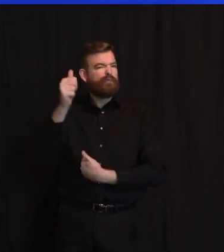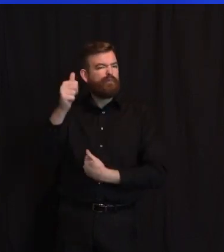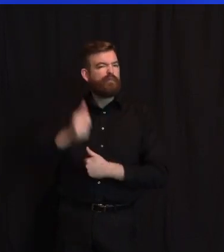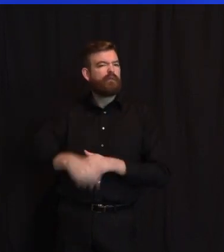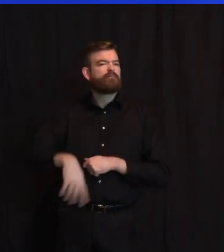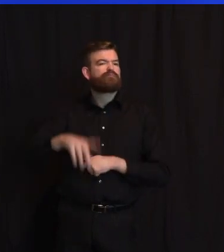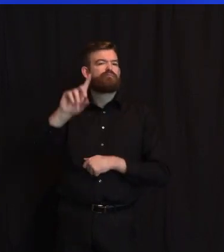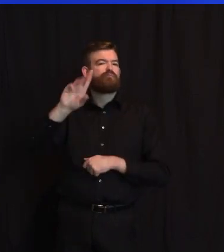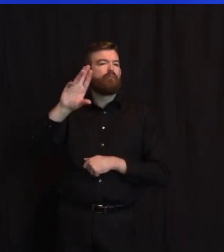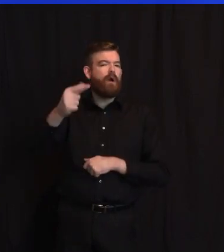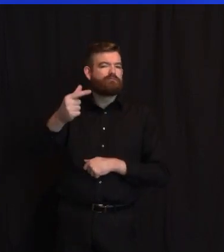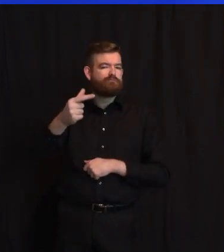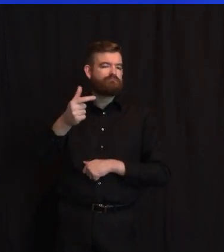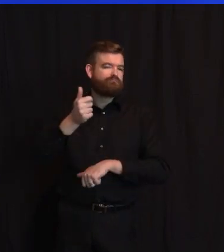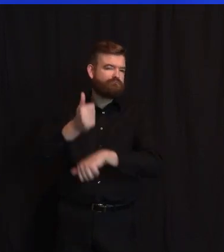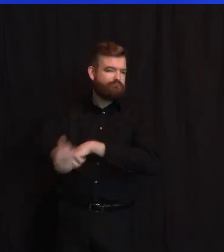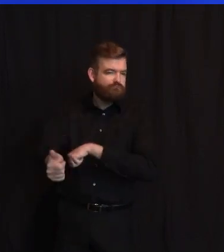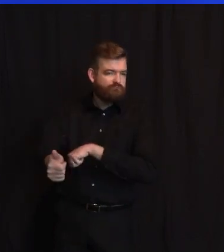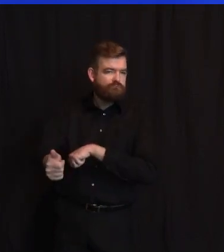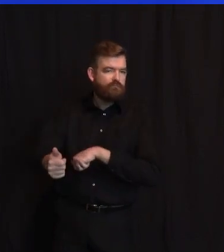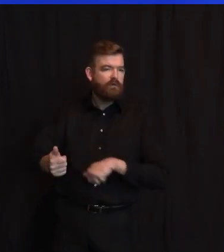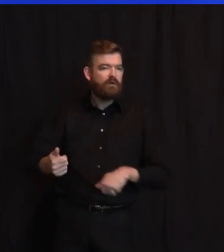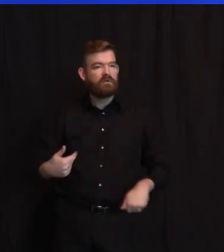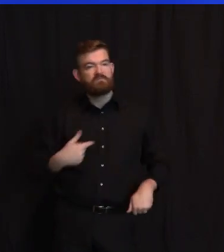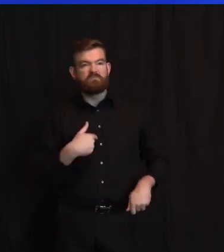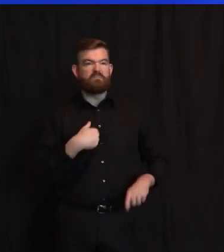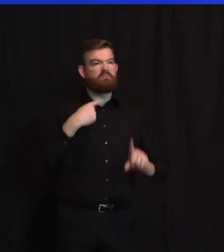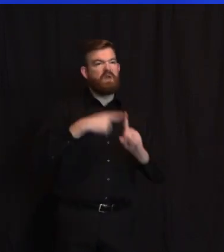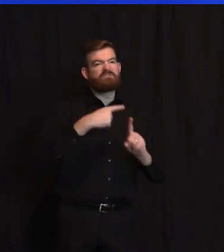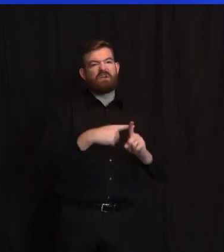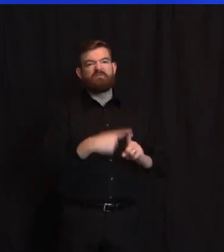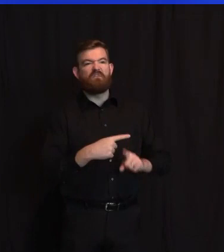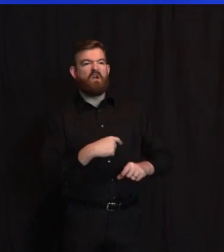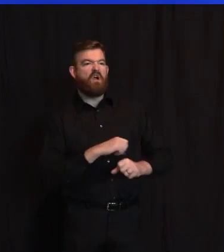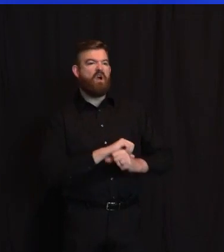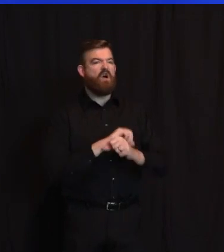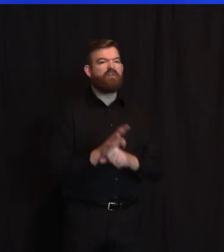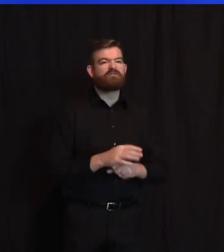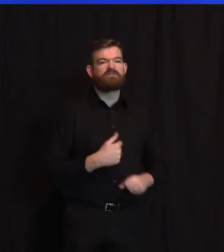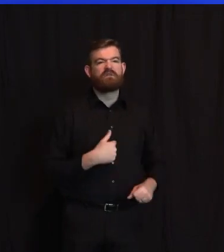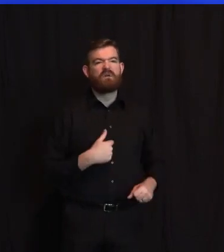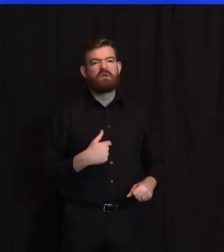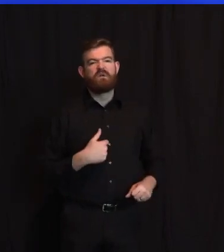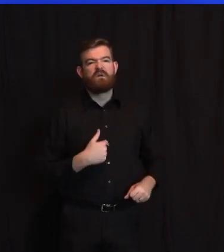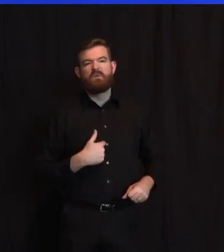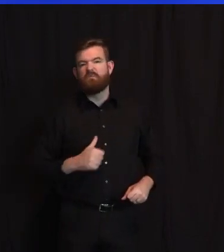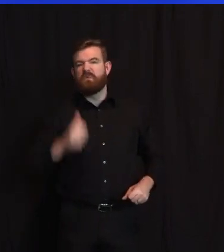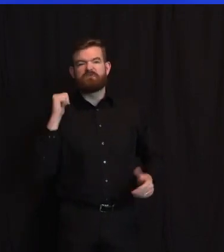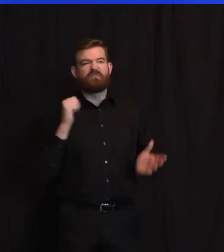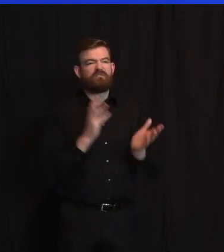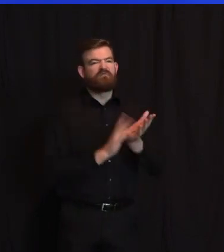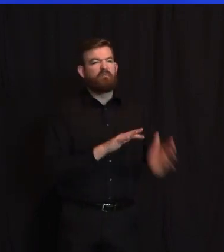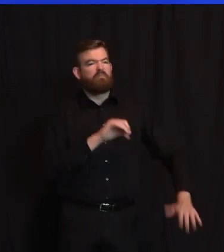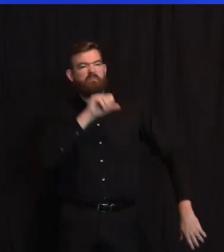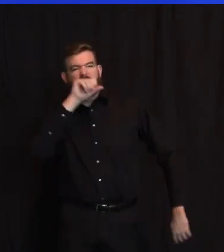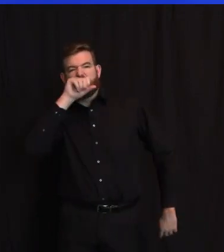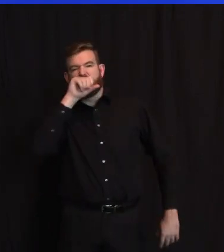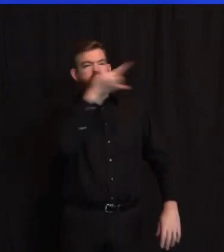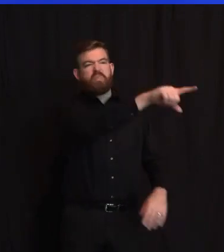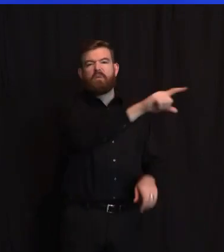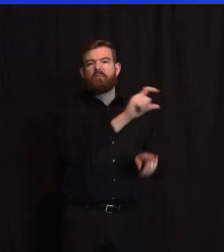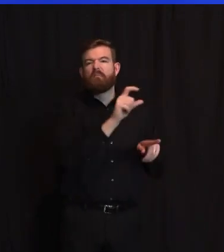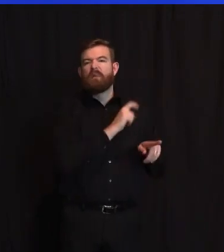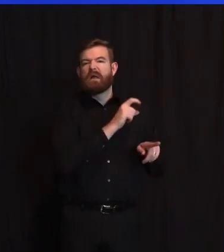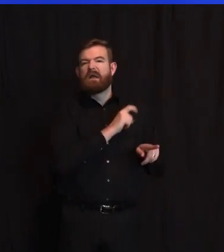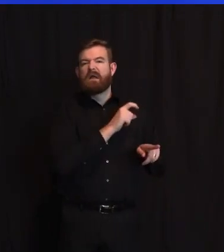was COVID positive, refused to submit his fingerprints, and spat on the floor and in the direction of the police